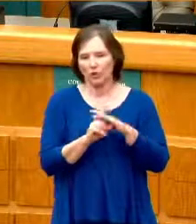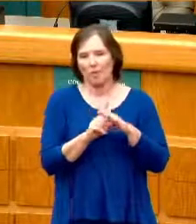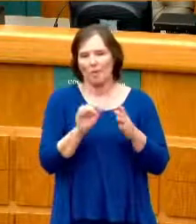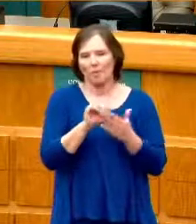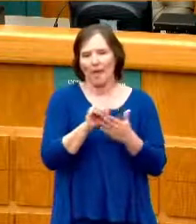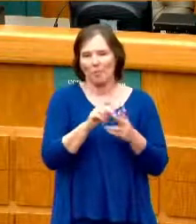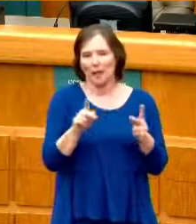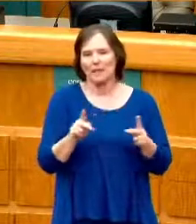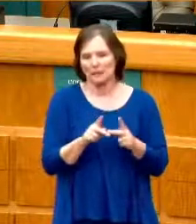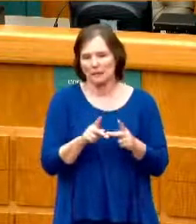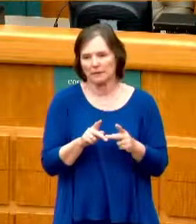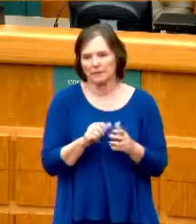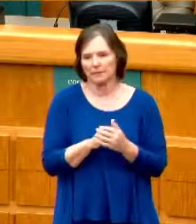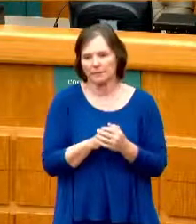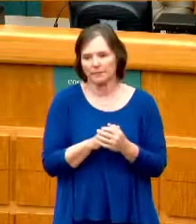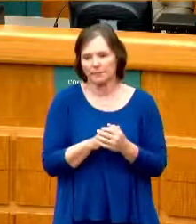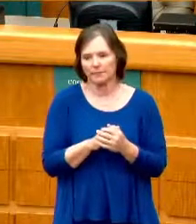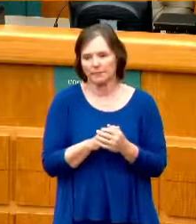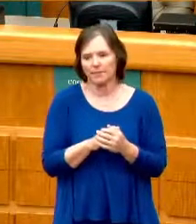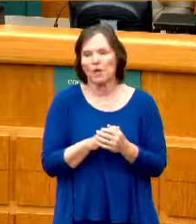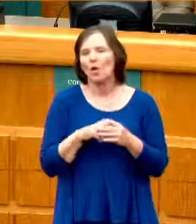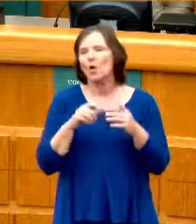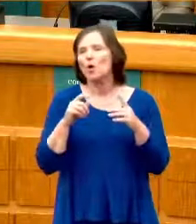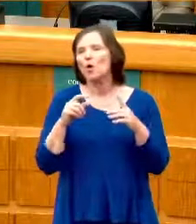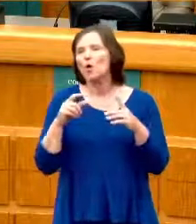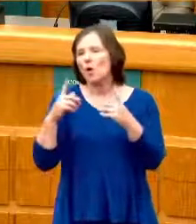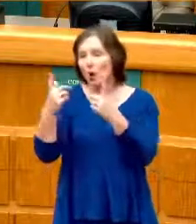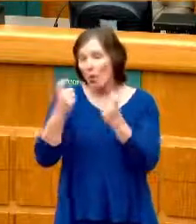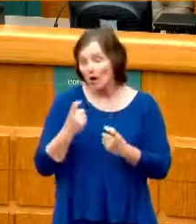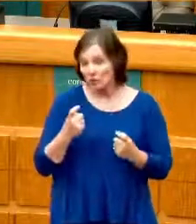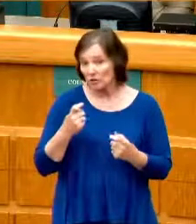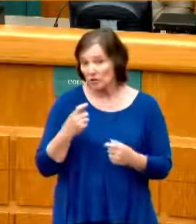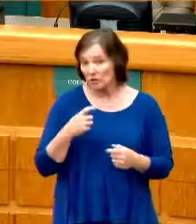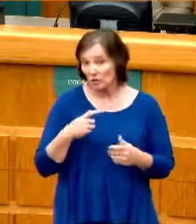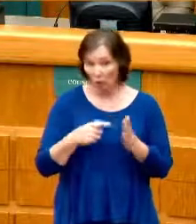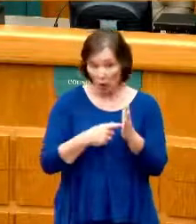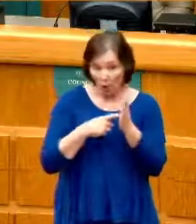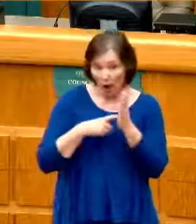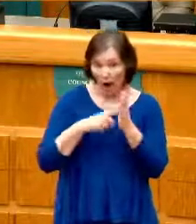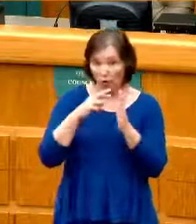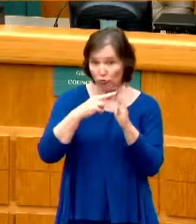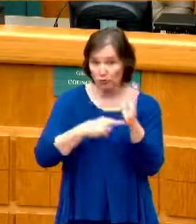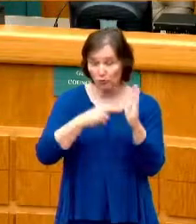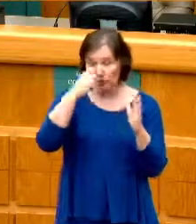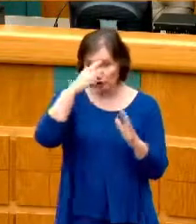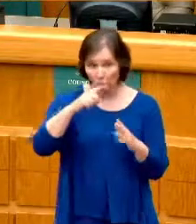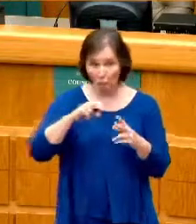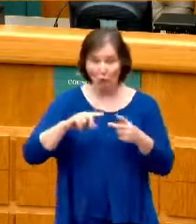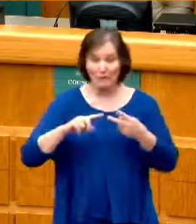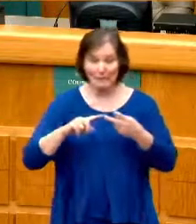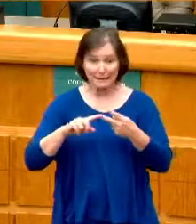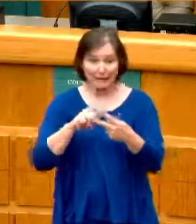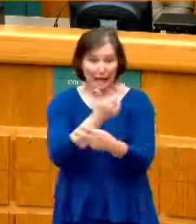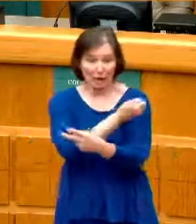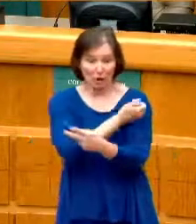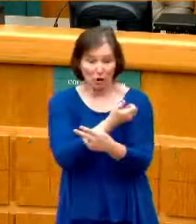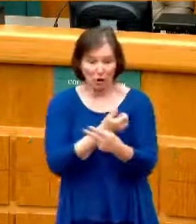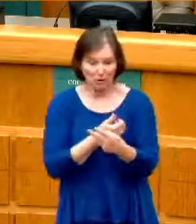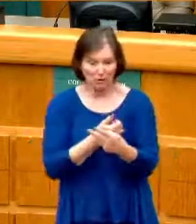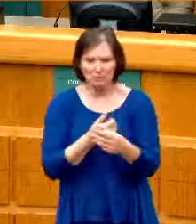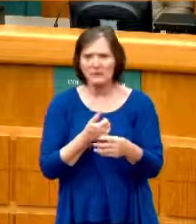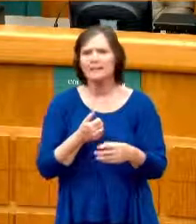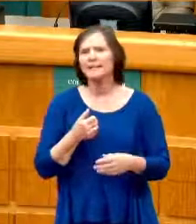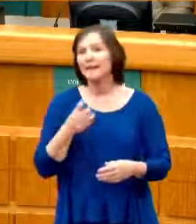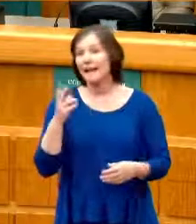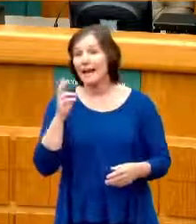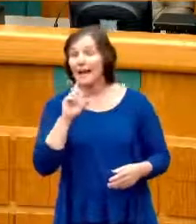Do I have to register for a second dose? So the answer is no. If you've already come to the health district and you've already come for your first dose,